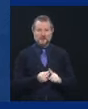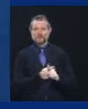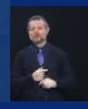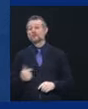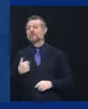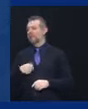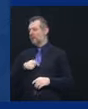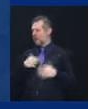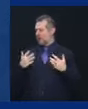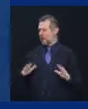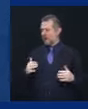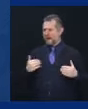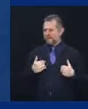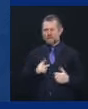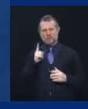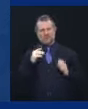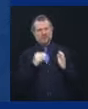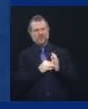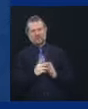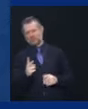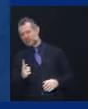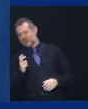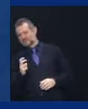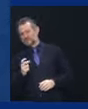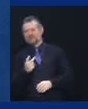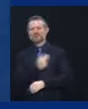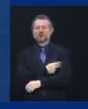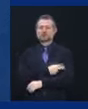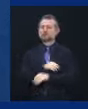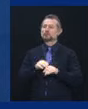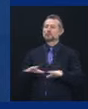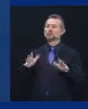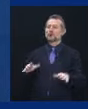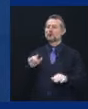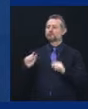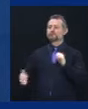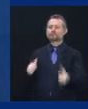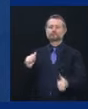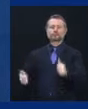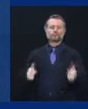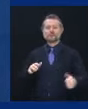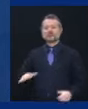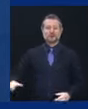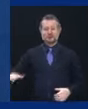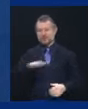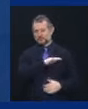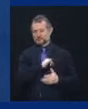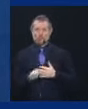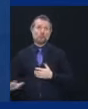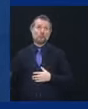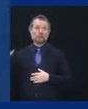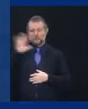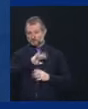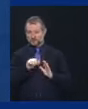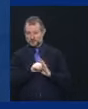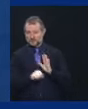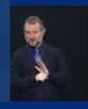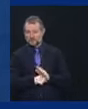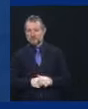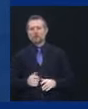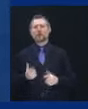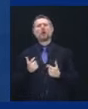1,200 vaccine distributors around the state now. It's a very large network